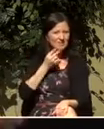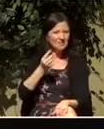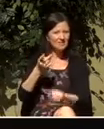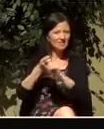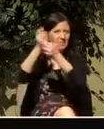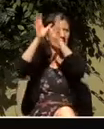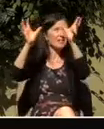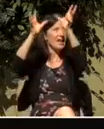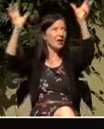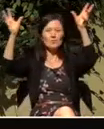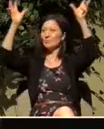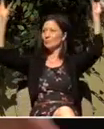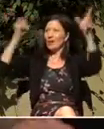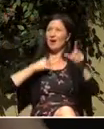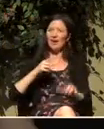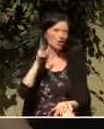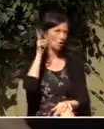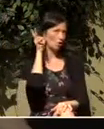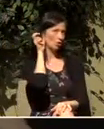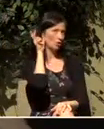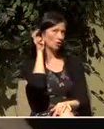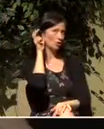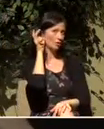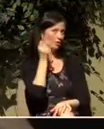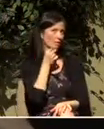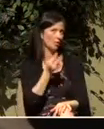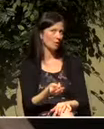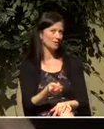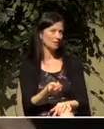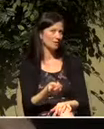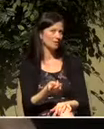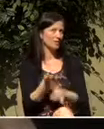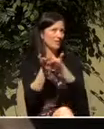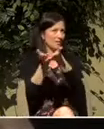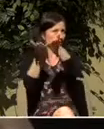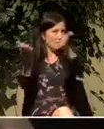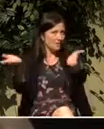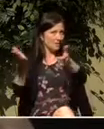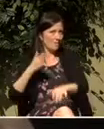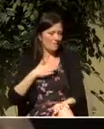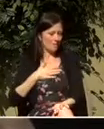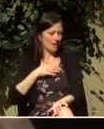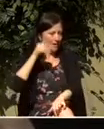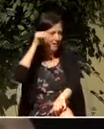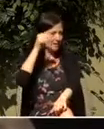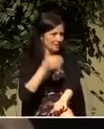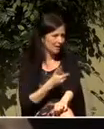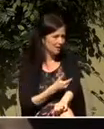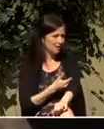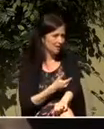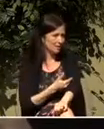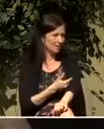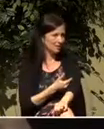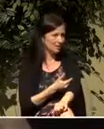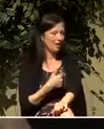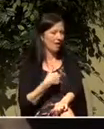cloud. I know I heard that voice. It said, "This is my Son, whom I